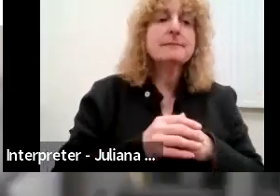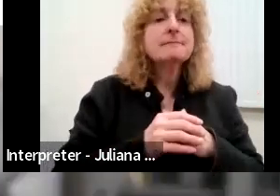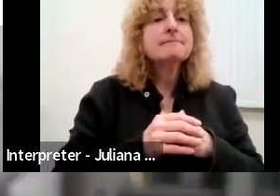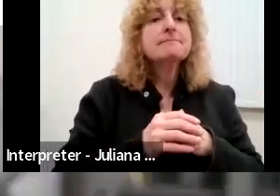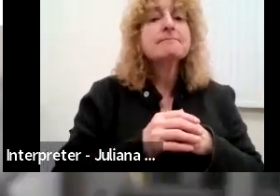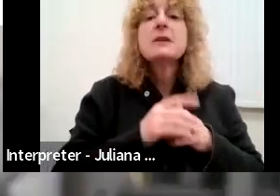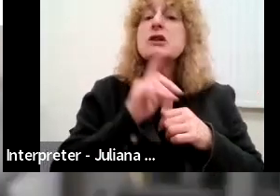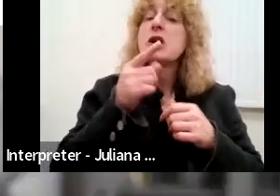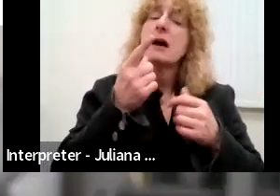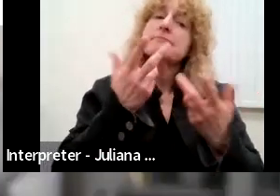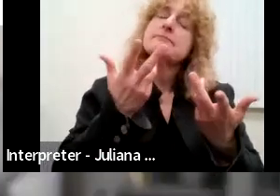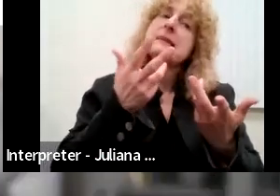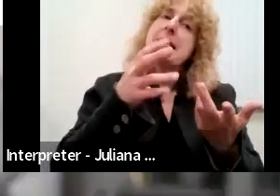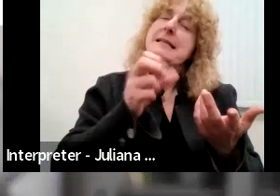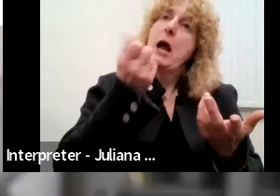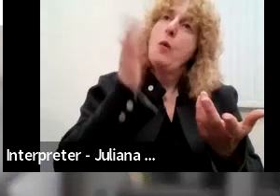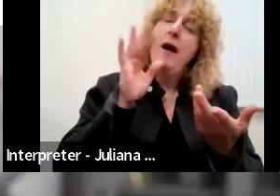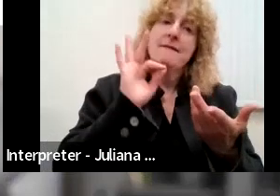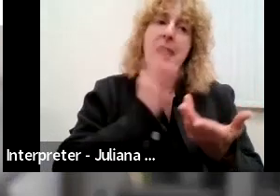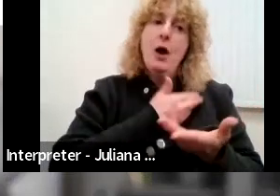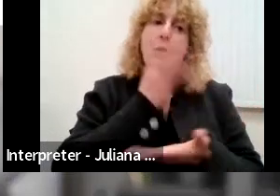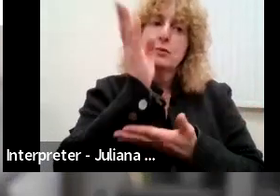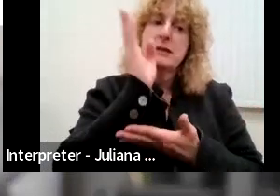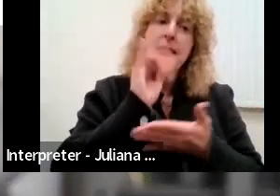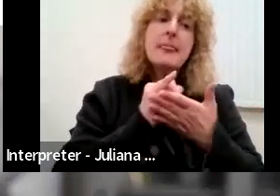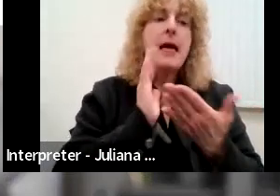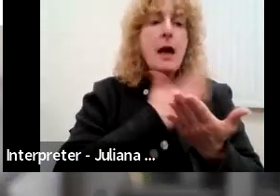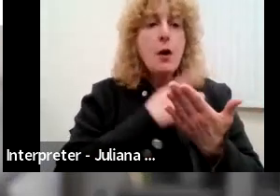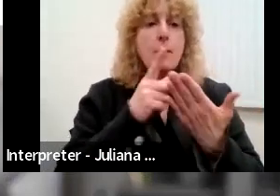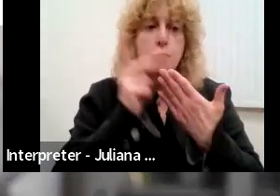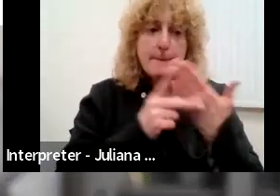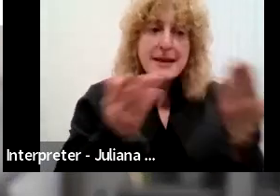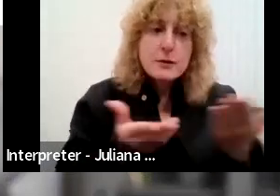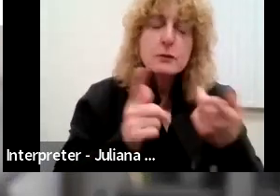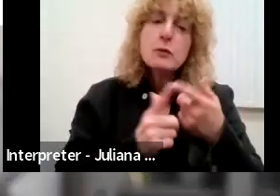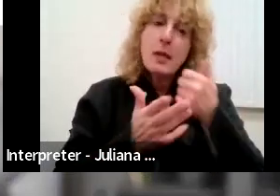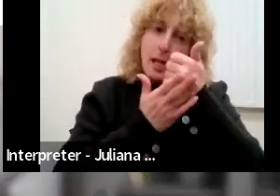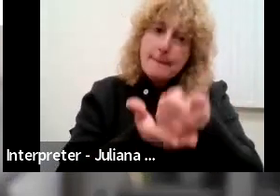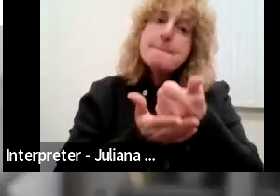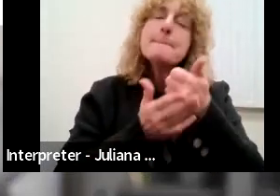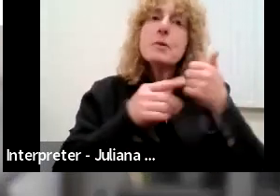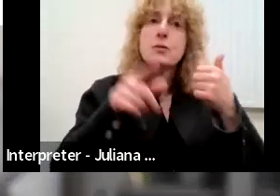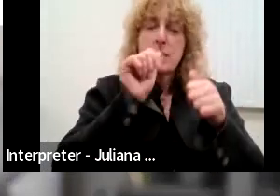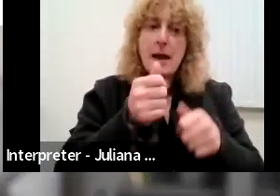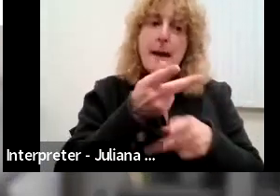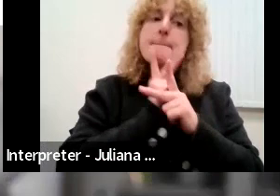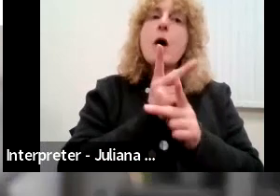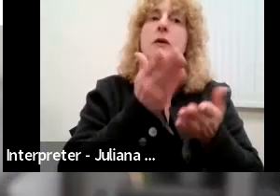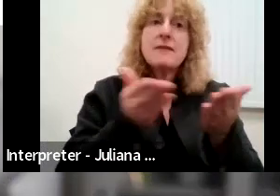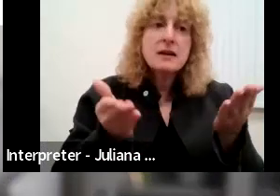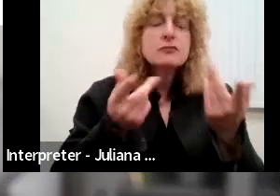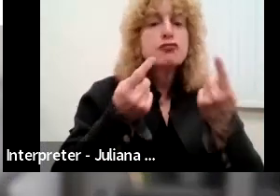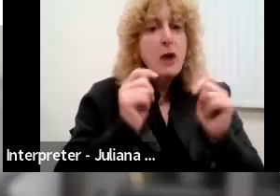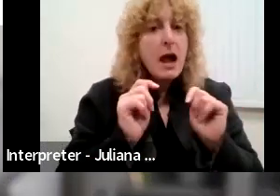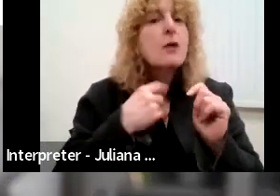So just a takeaway of our presentation is that our program is here to help. You can borrow the devices and try them out. We